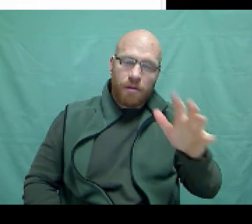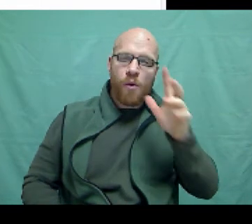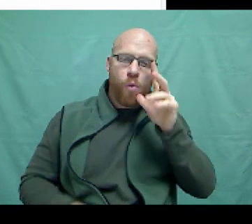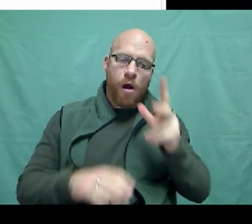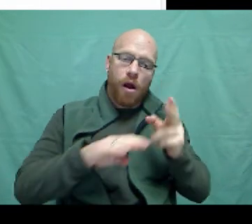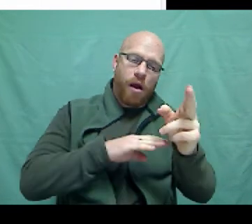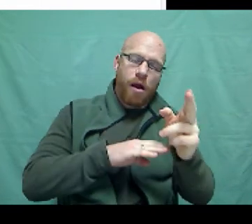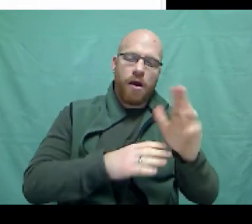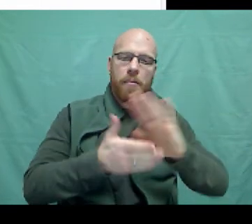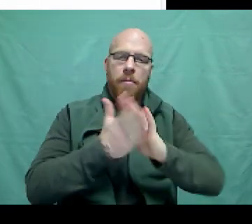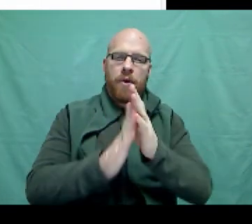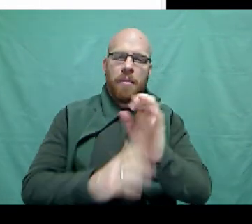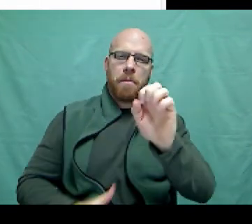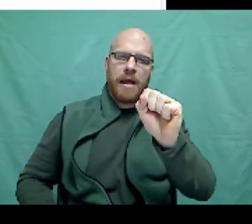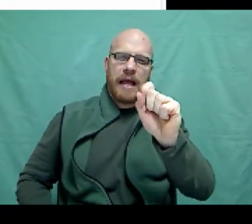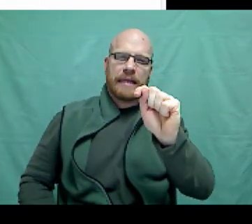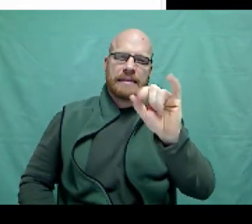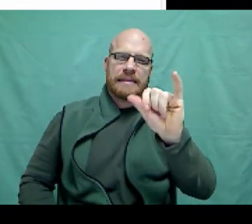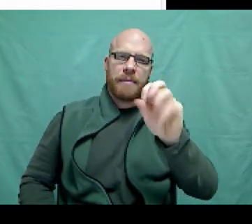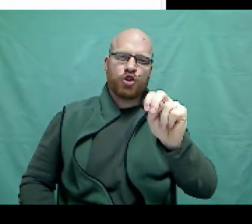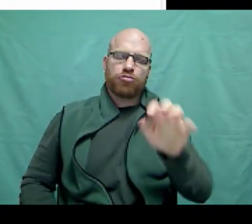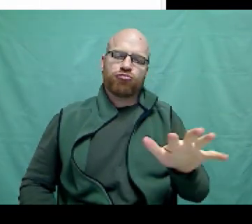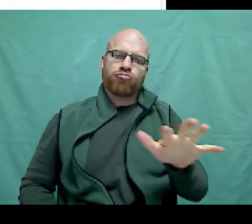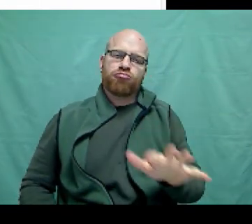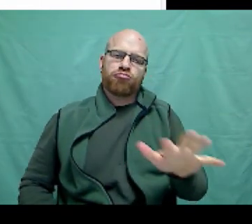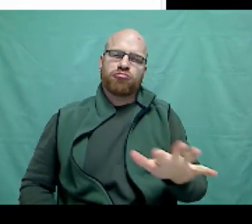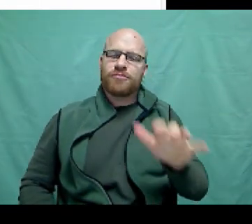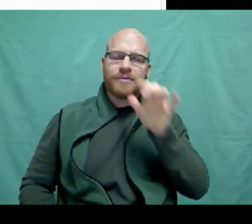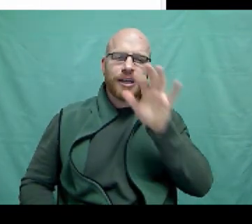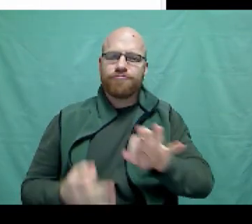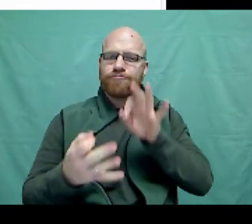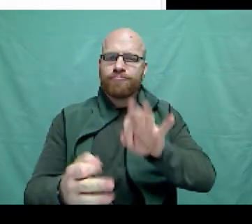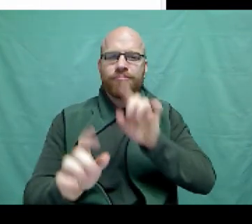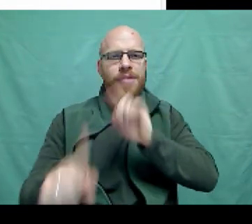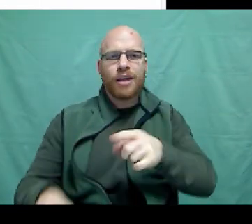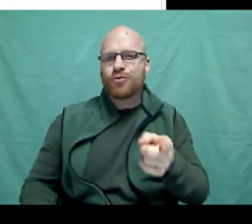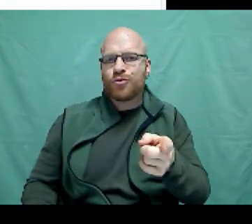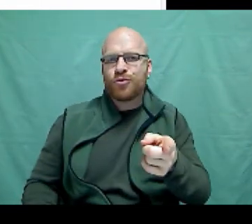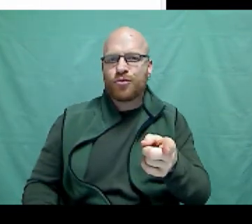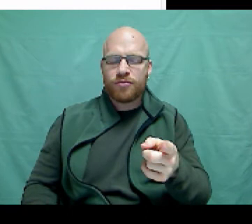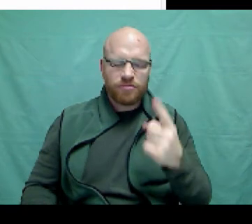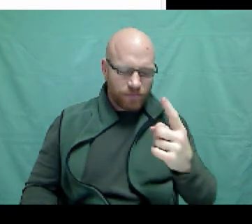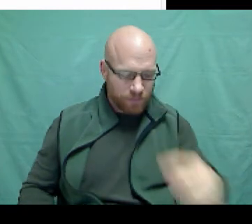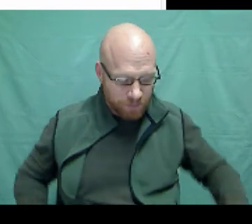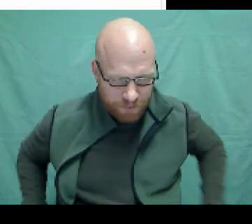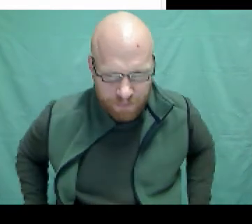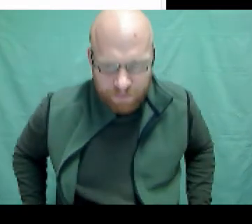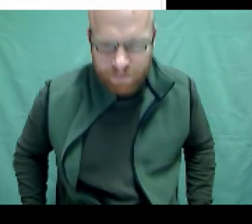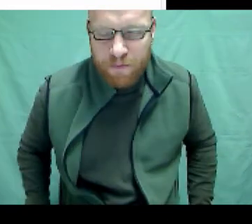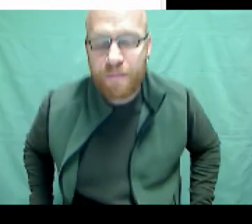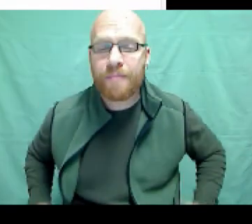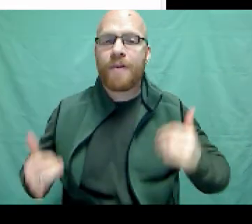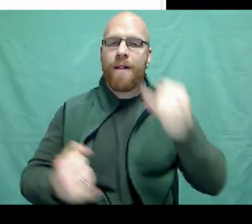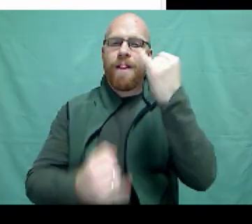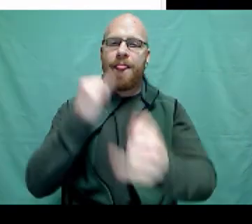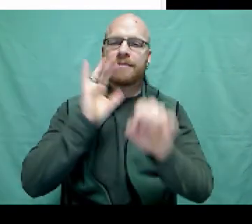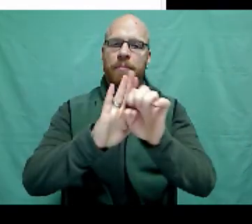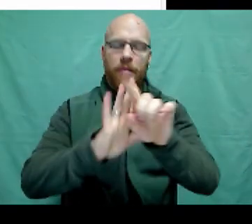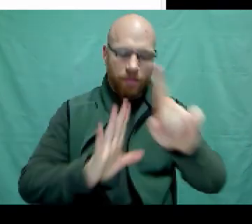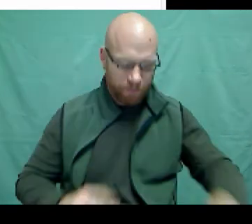If you were to convert to a decimal, it's not going to be a perfect square. It's going to be an estimation. It's not a perfect answer. So,